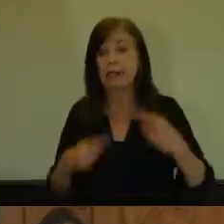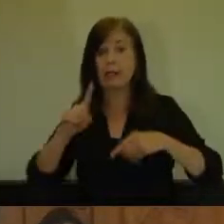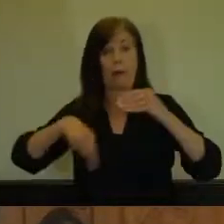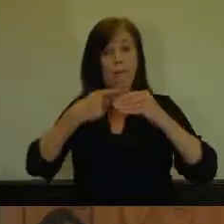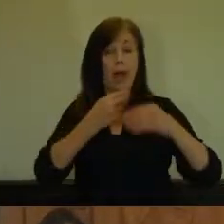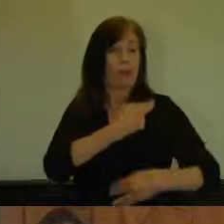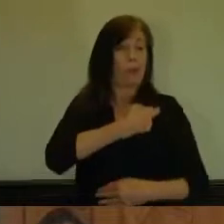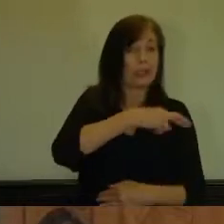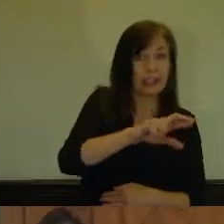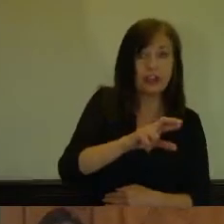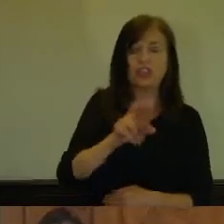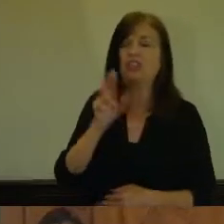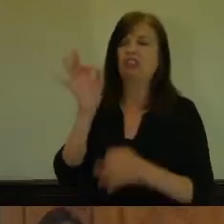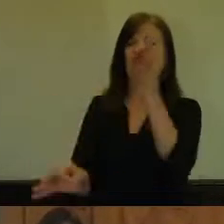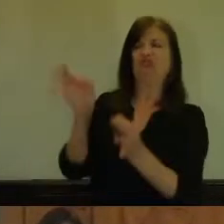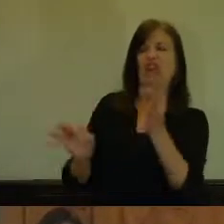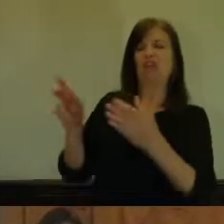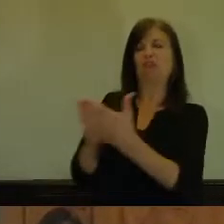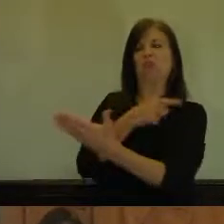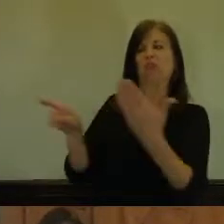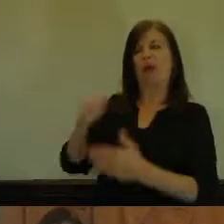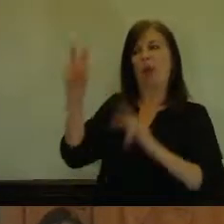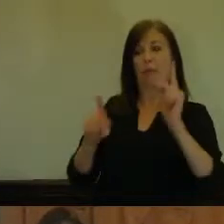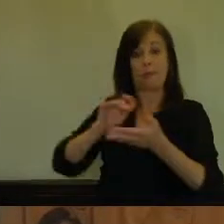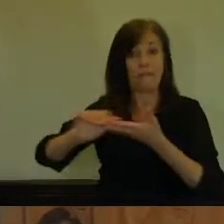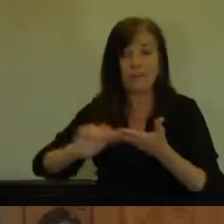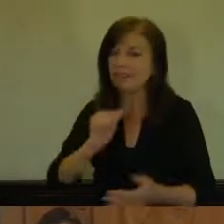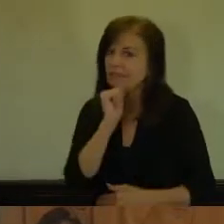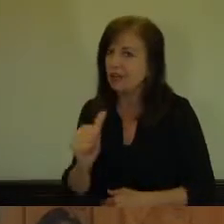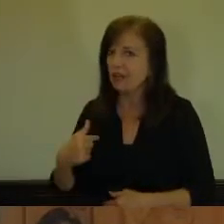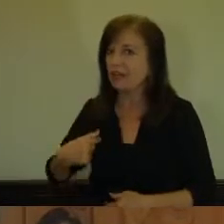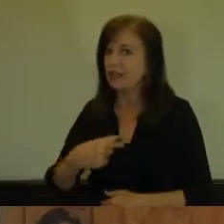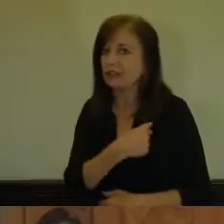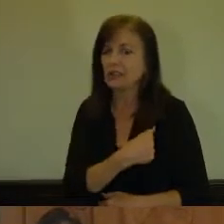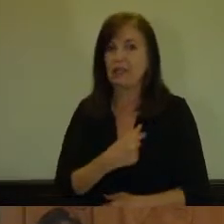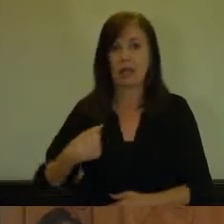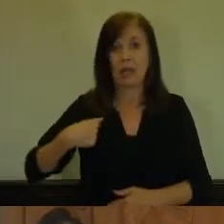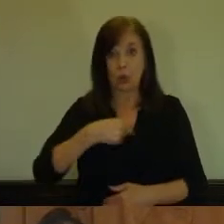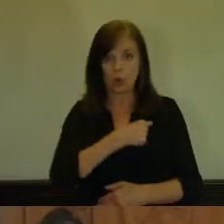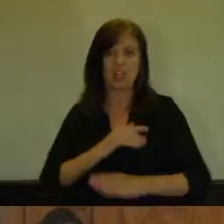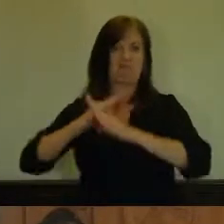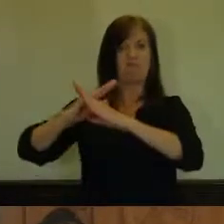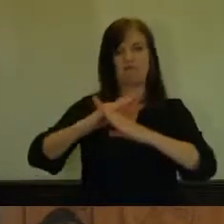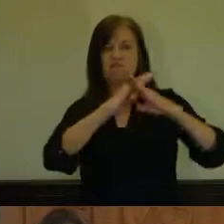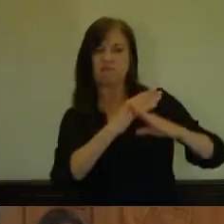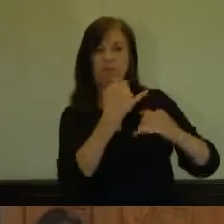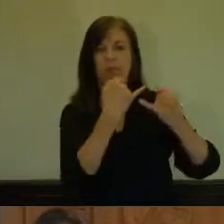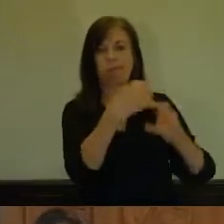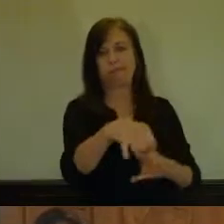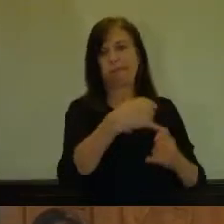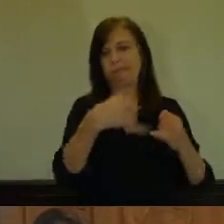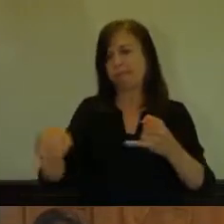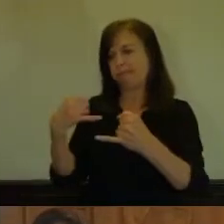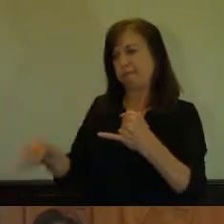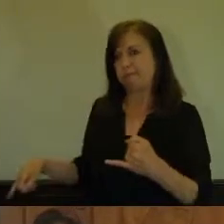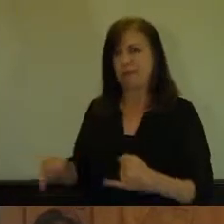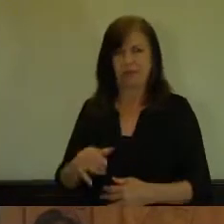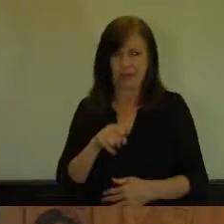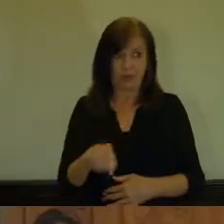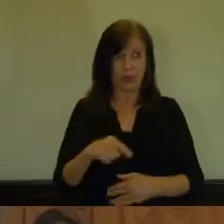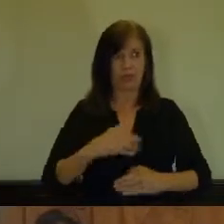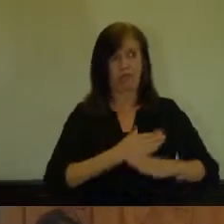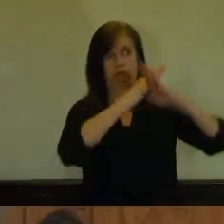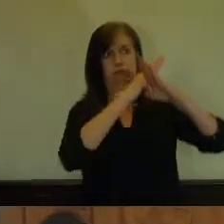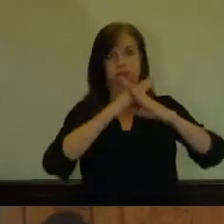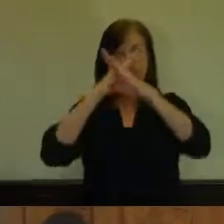Religion, judging, not forgiving, building on top of these walls that have been built wrong